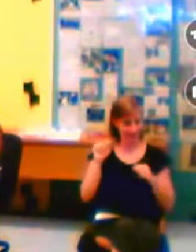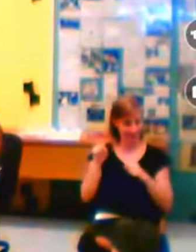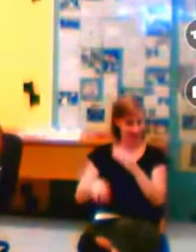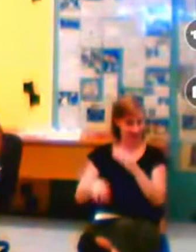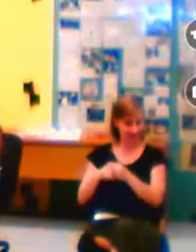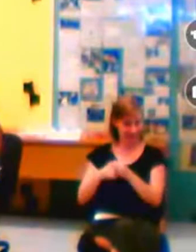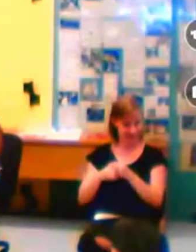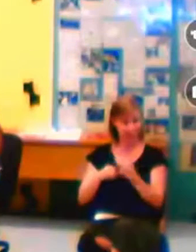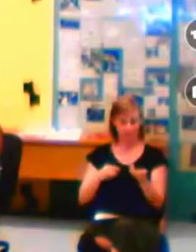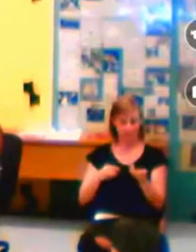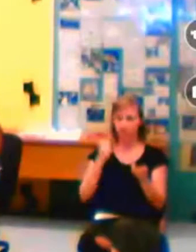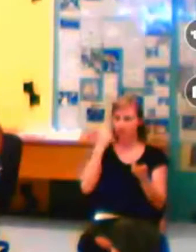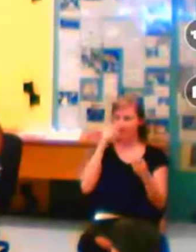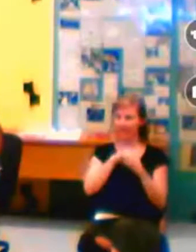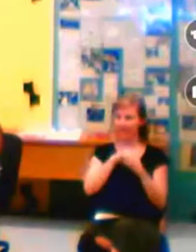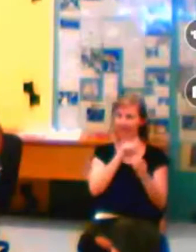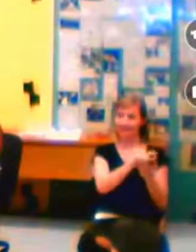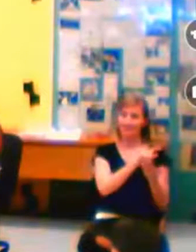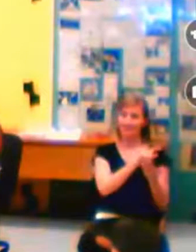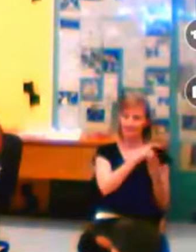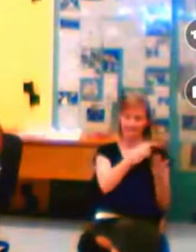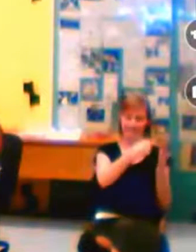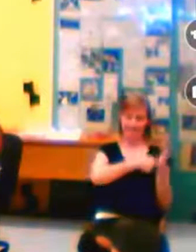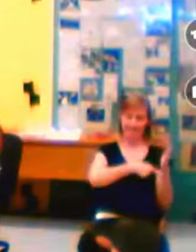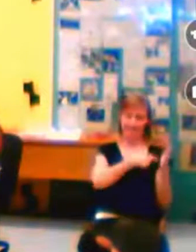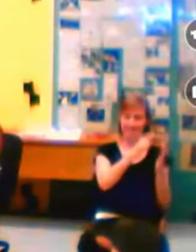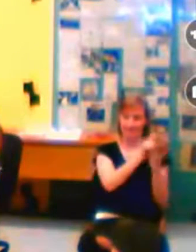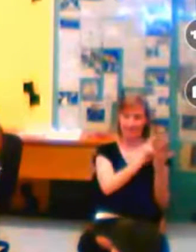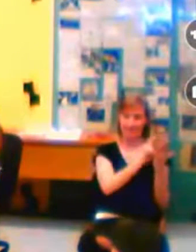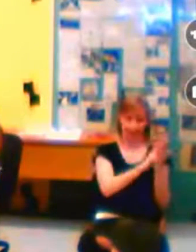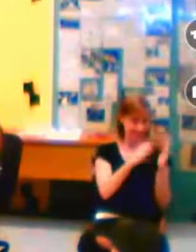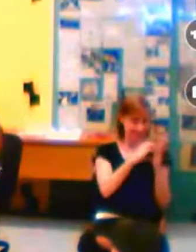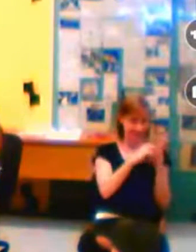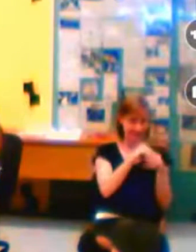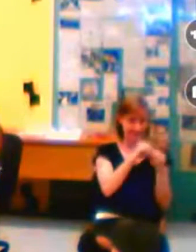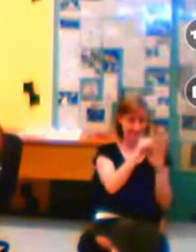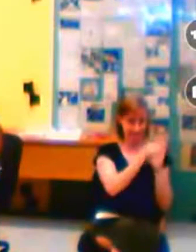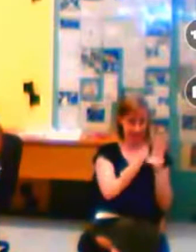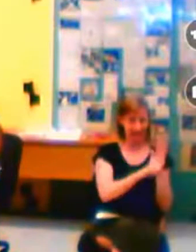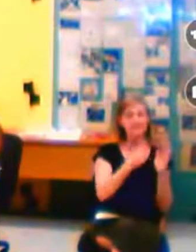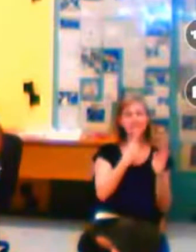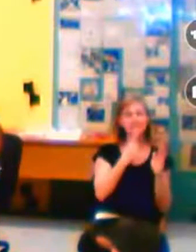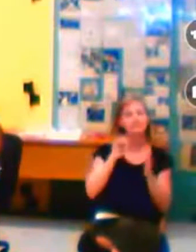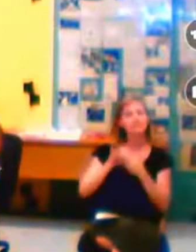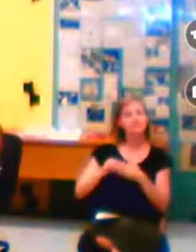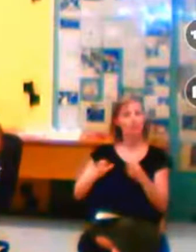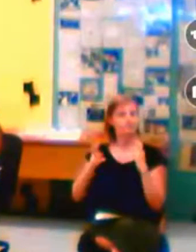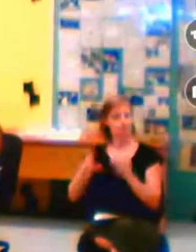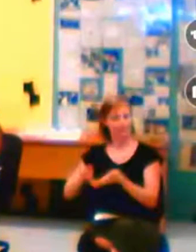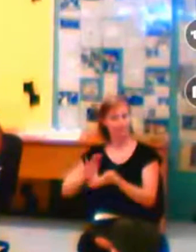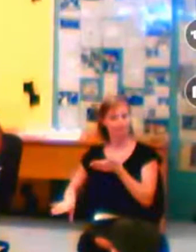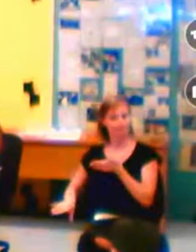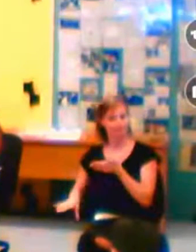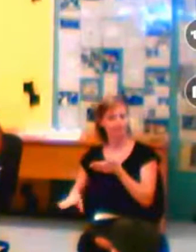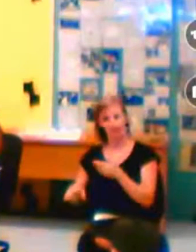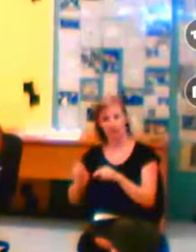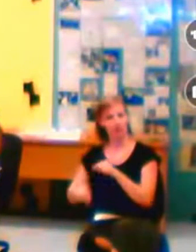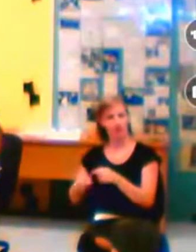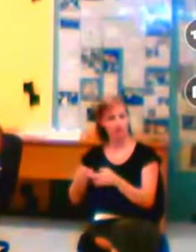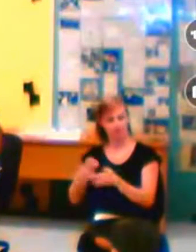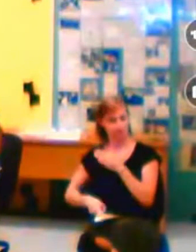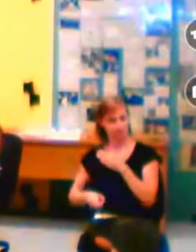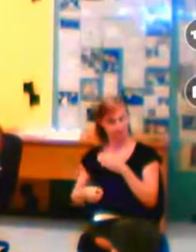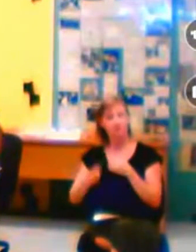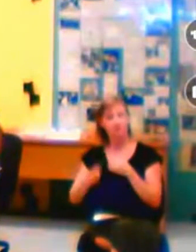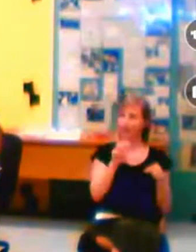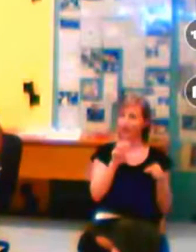changed. This thing is going into the Constitution, which is what I tell people who are worried about having their retirement benefits taxed. They simply say, well, you